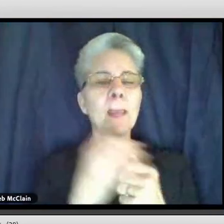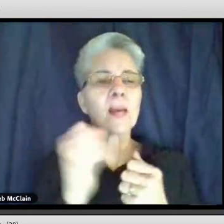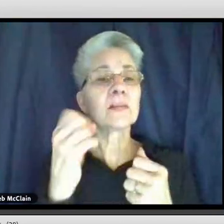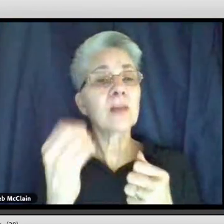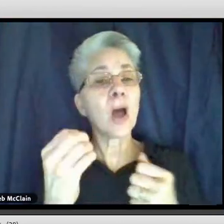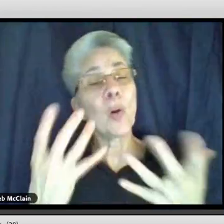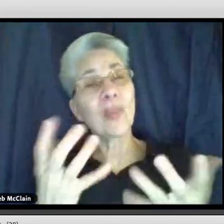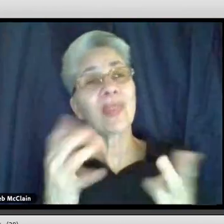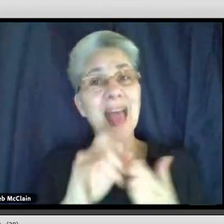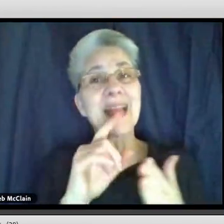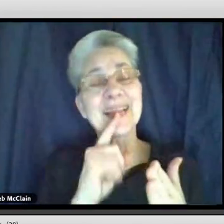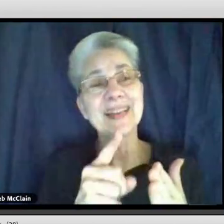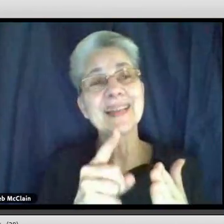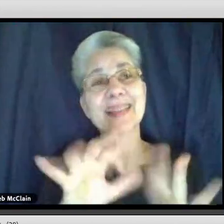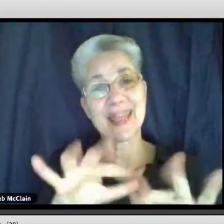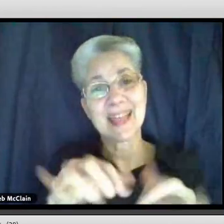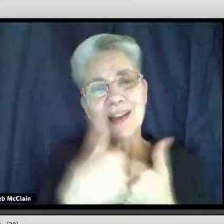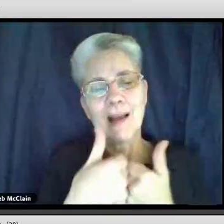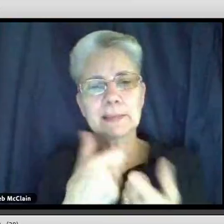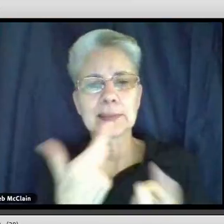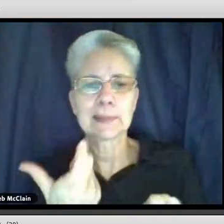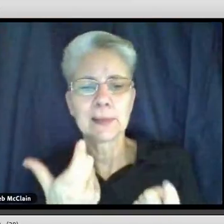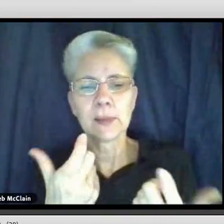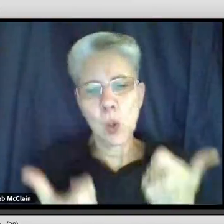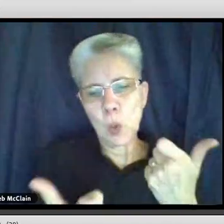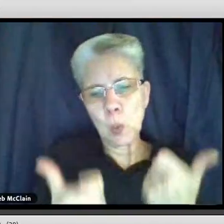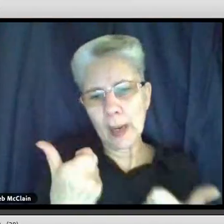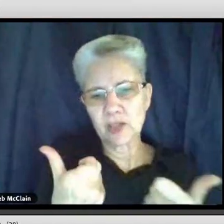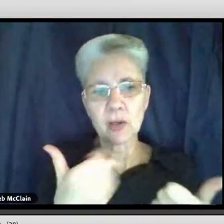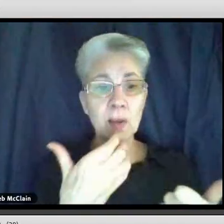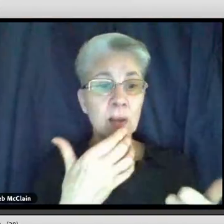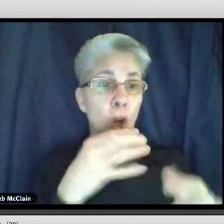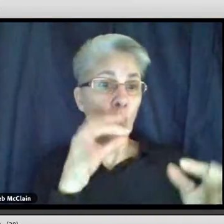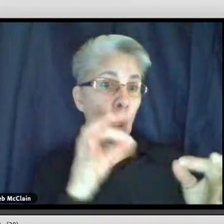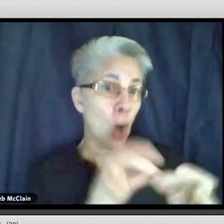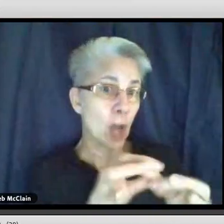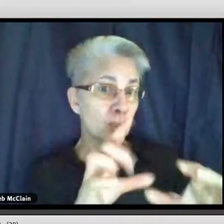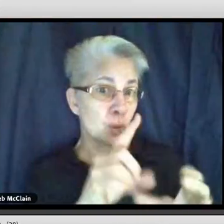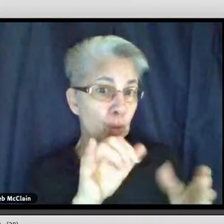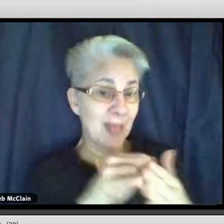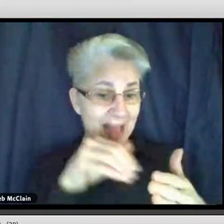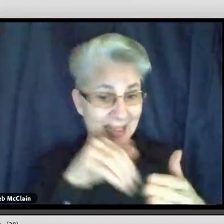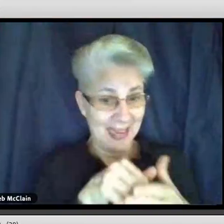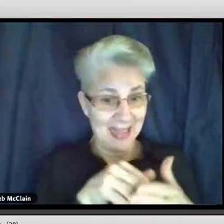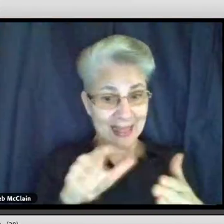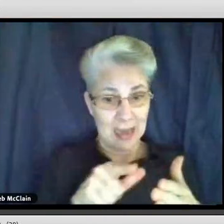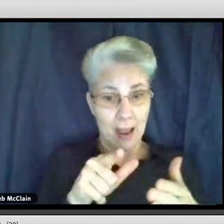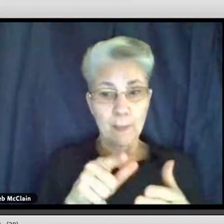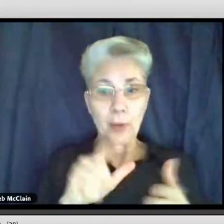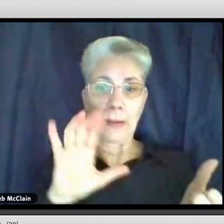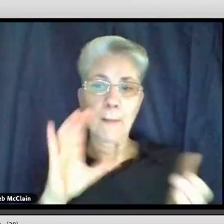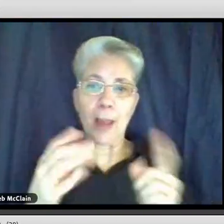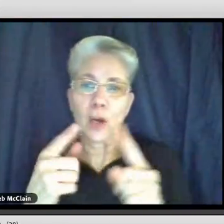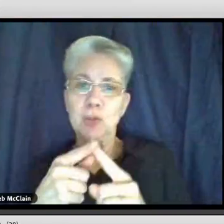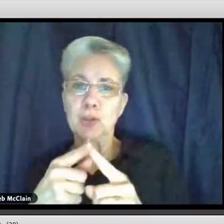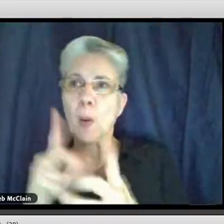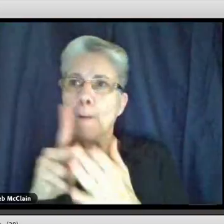So that is that challenge of figuring out how much does it cost to do it in-house versus to pay someone for it.